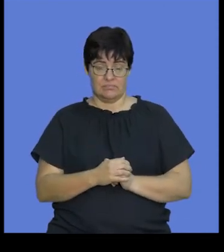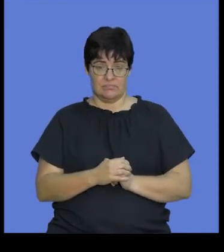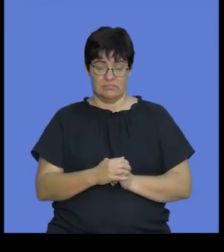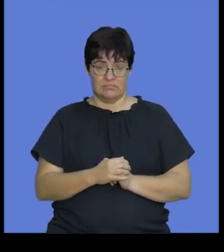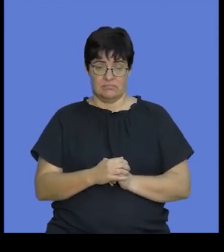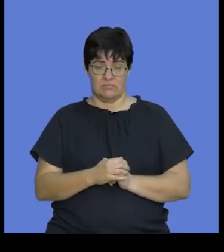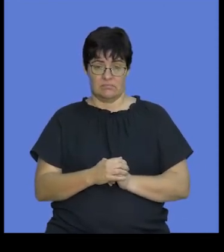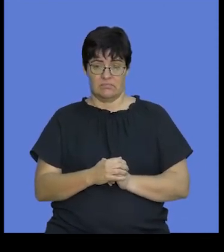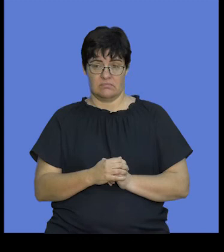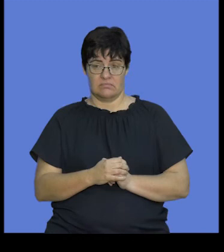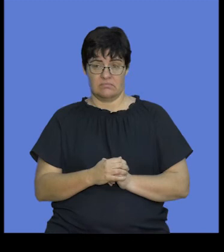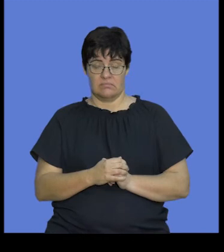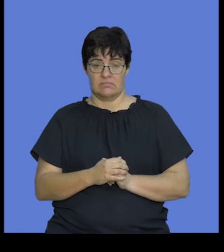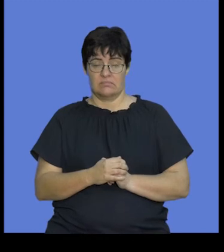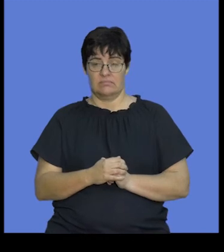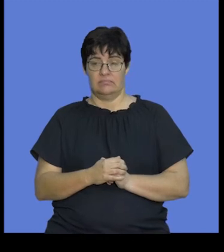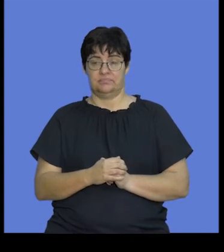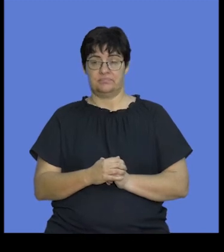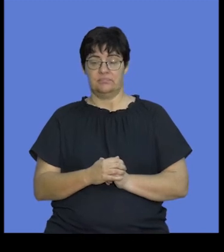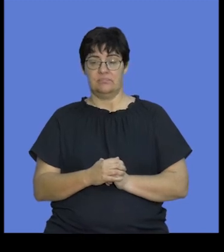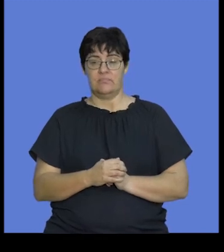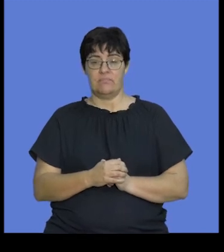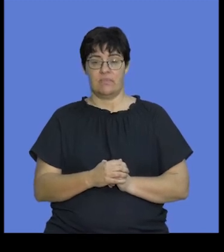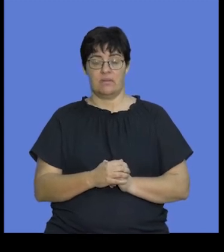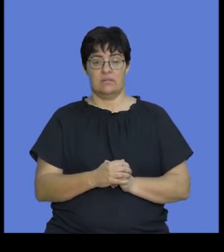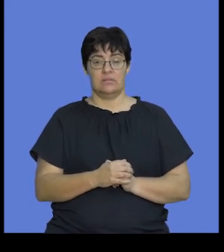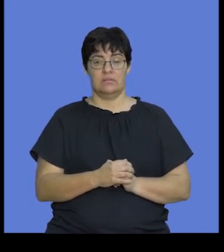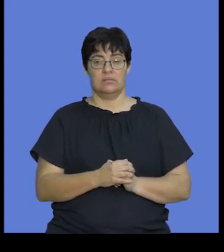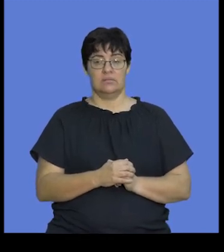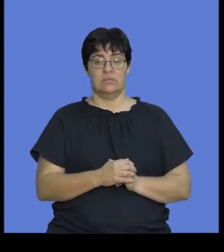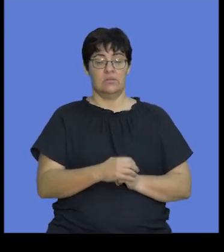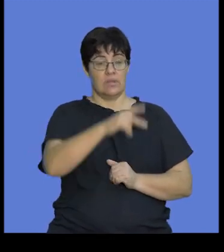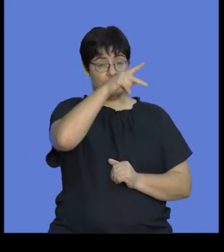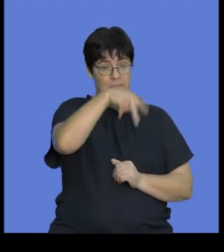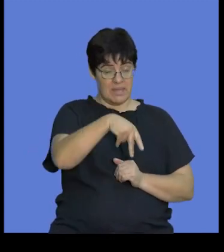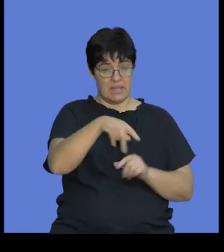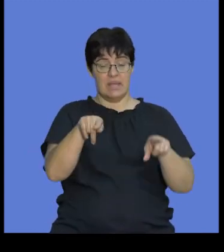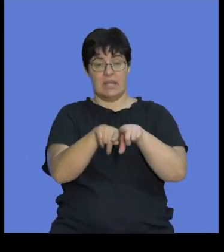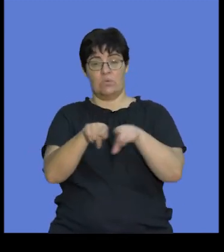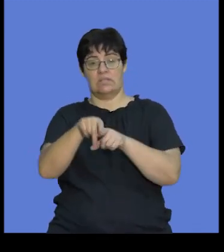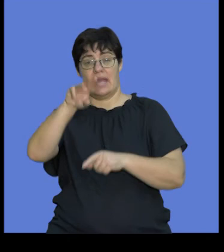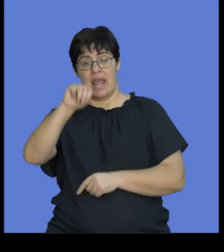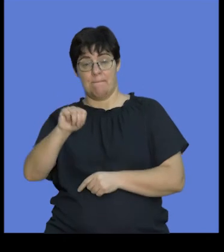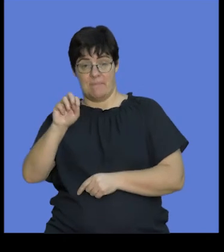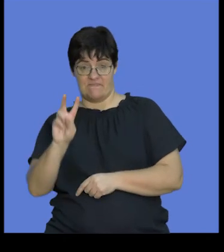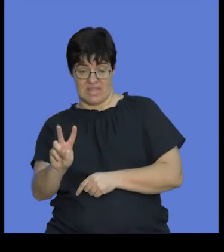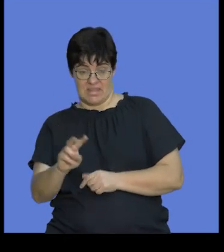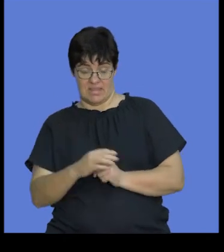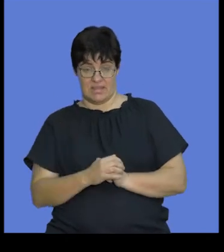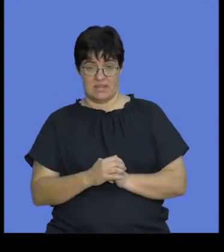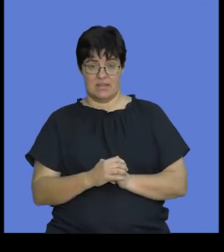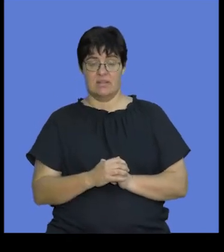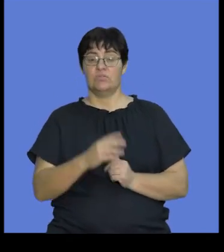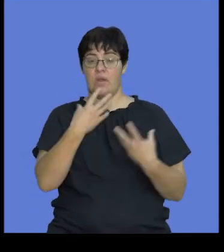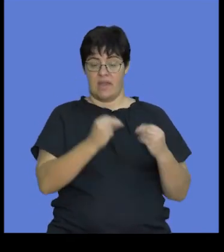That was the big MB, okay? So now we've got 9 kilograms. Momentum is mass times